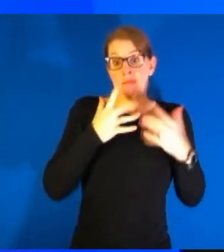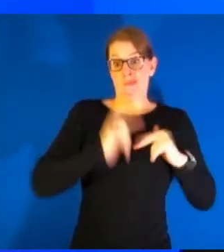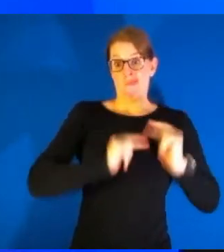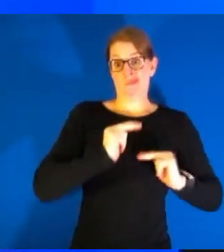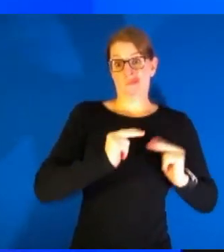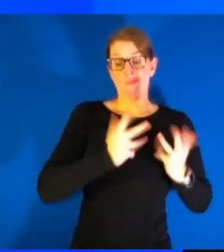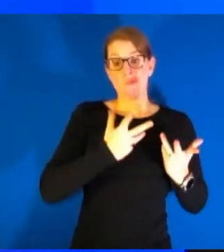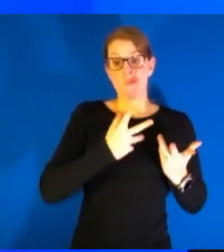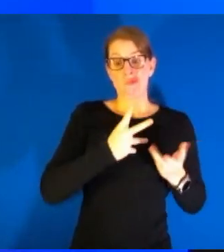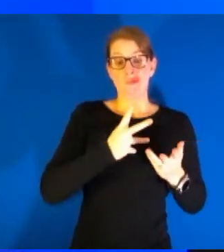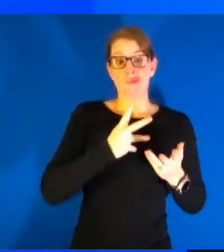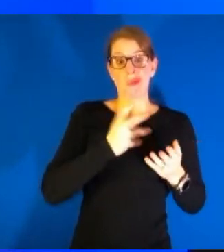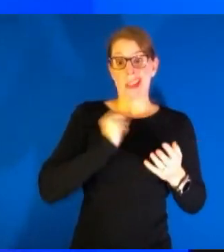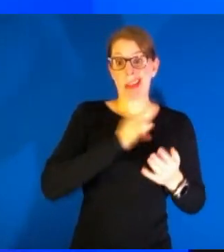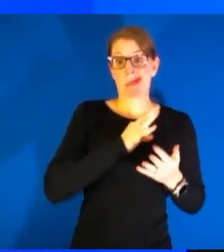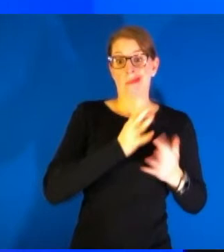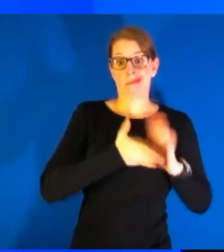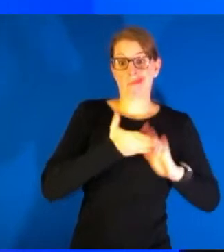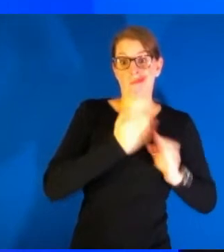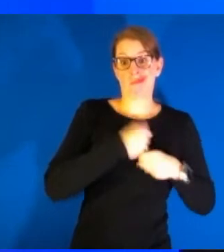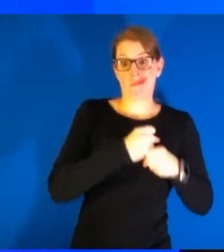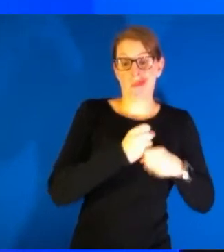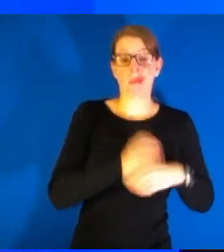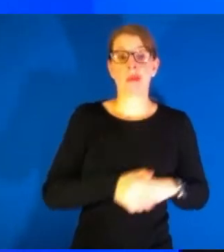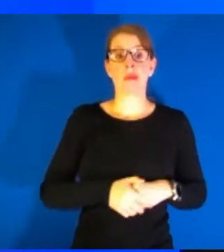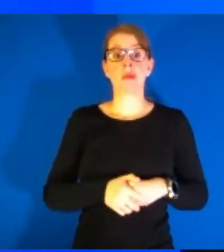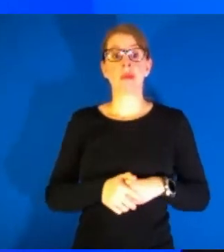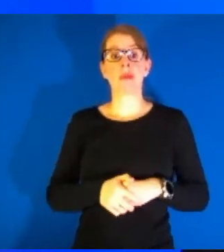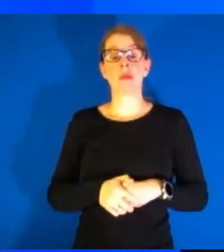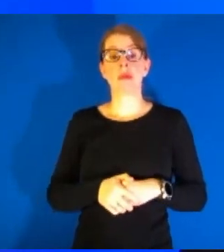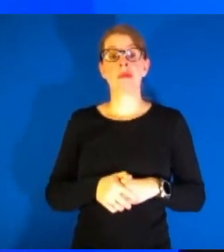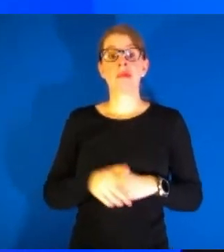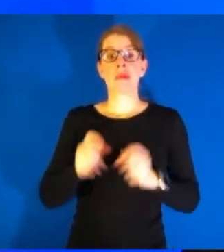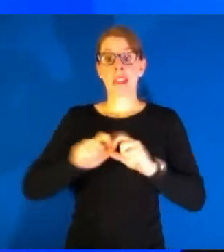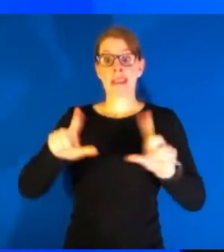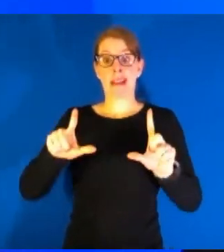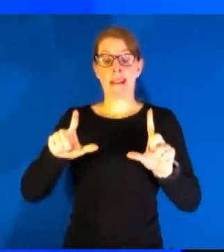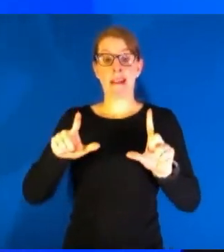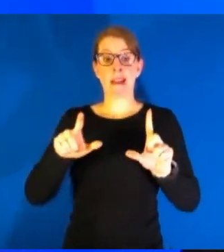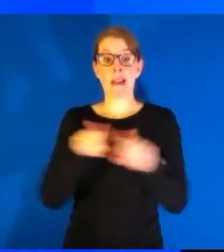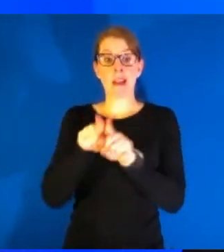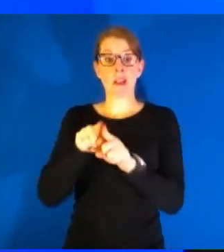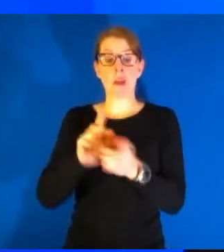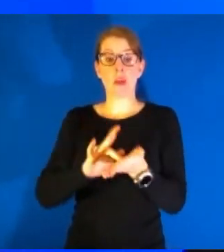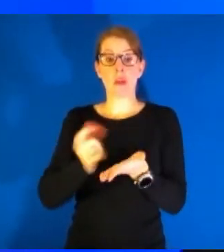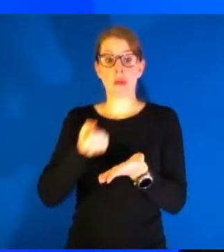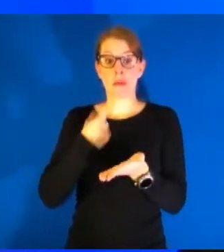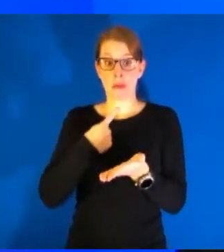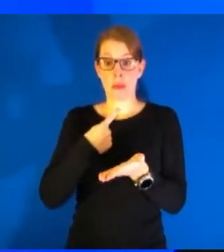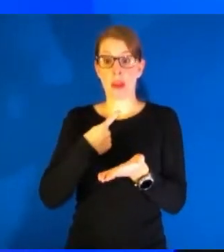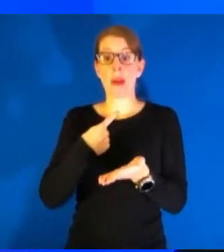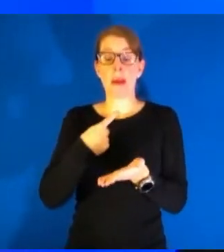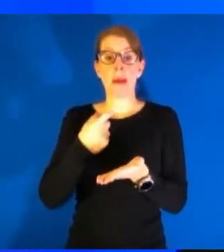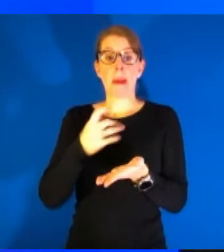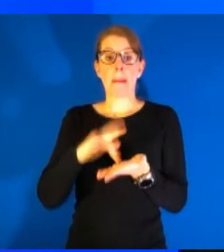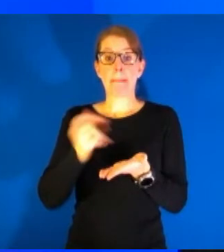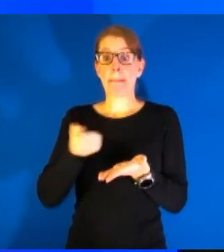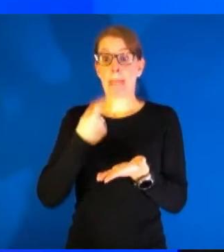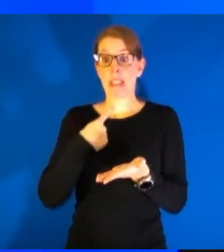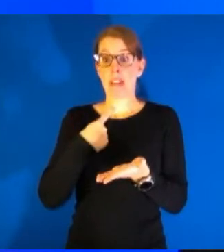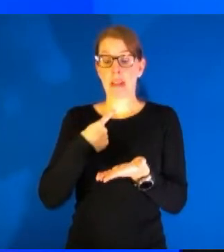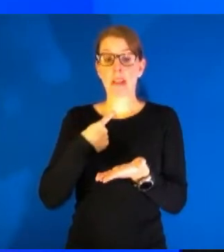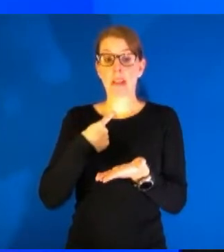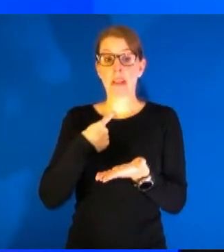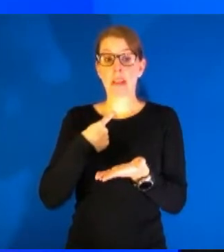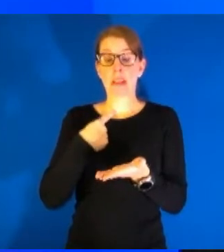Both the product that you're just talking about with the slide, as well as the oral, the COVID pills that everyone is